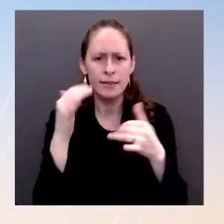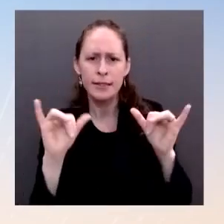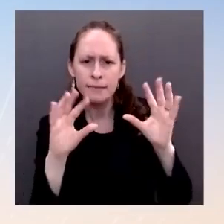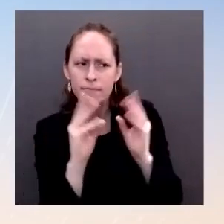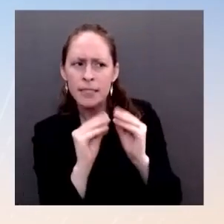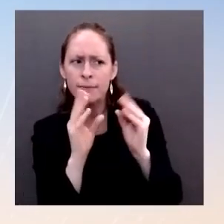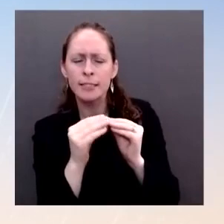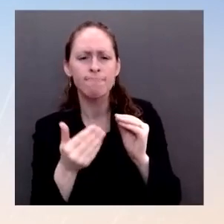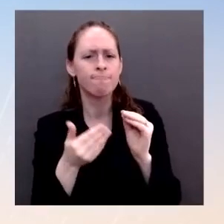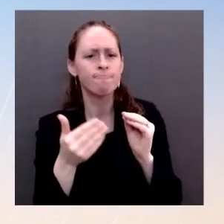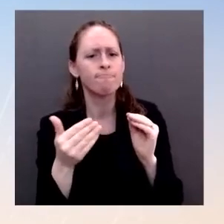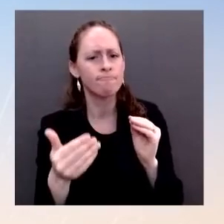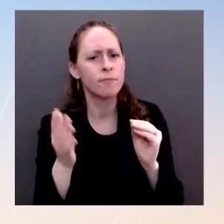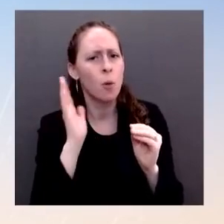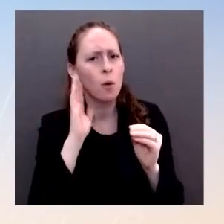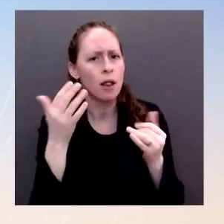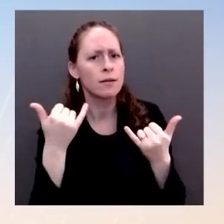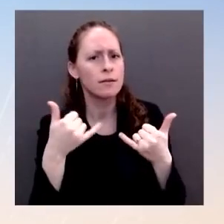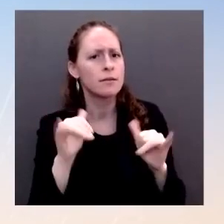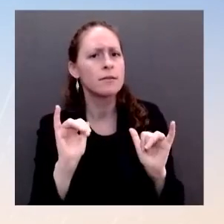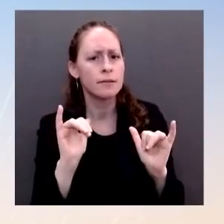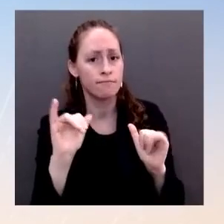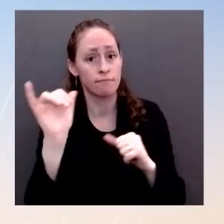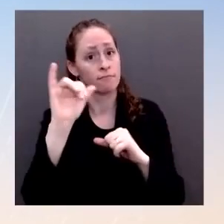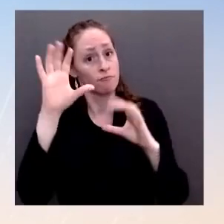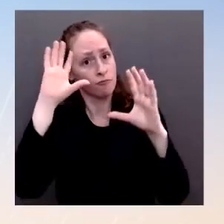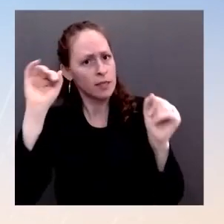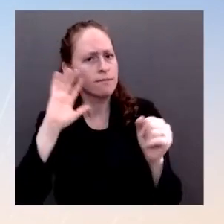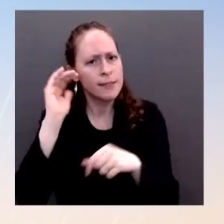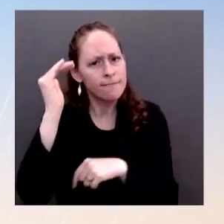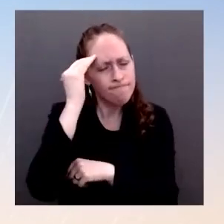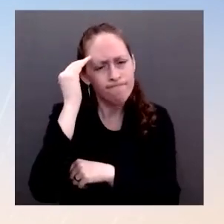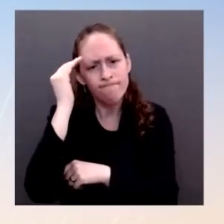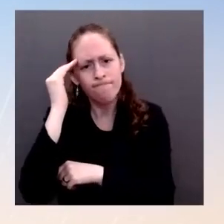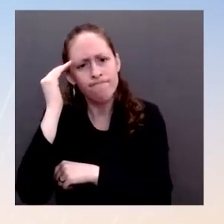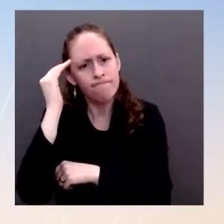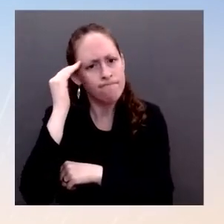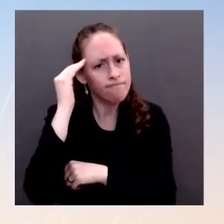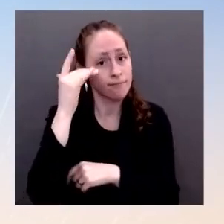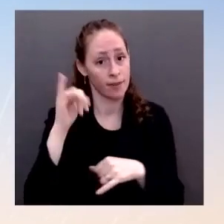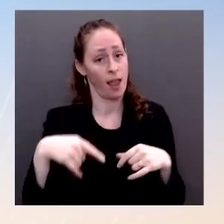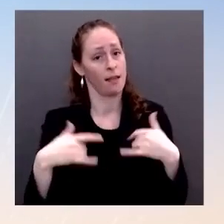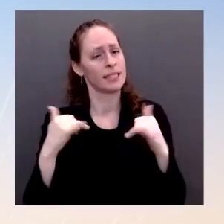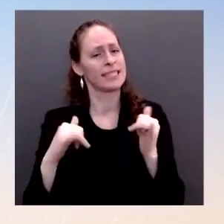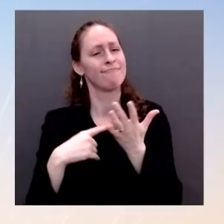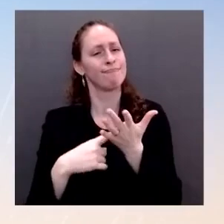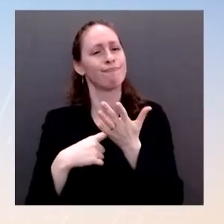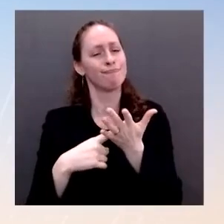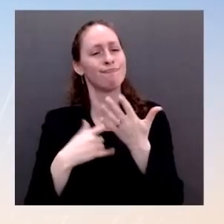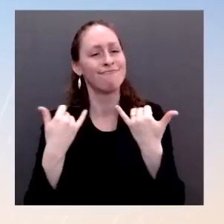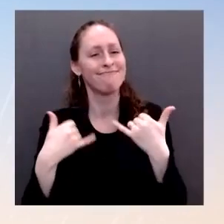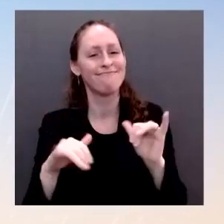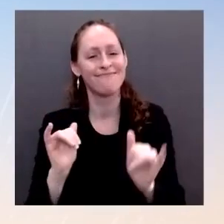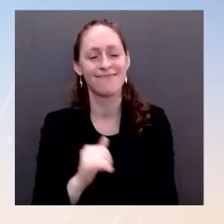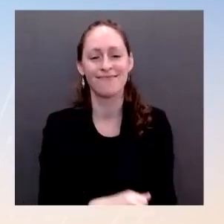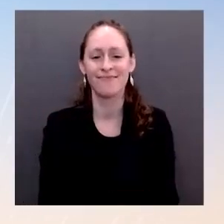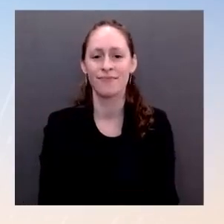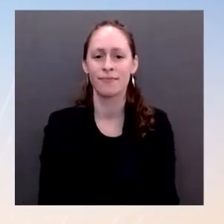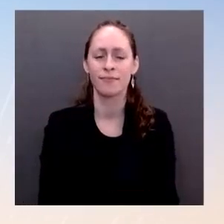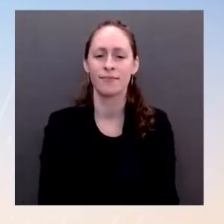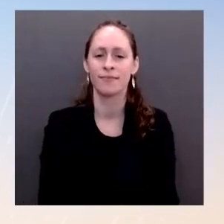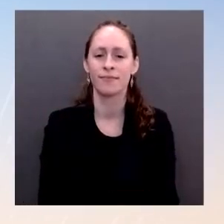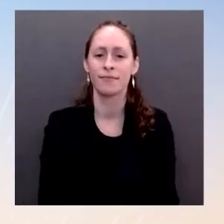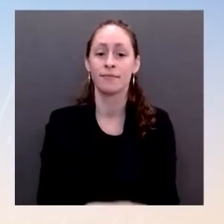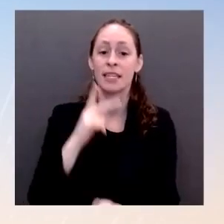them tomorrow or over the course of the weekend as well. But as Secretary Blinken said today, he made clear to Foreign Minister Lavrov that there are